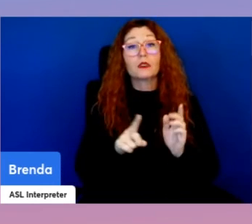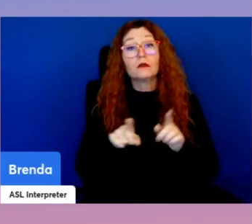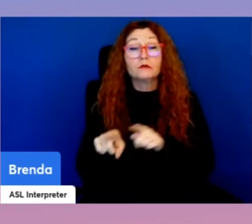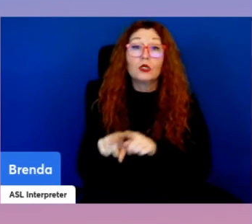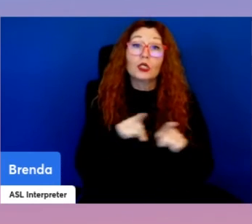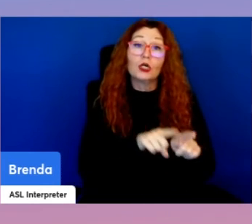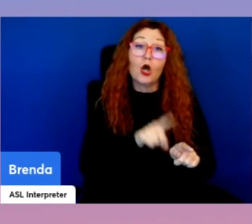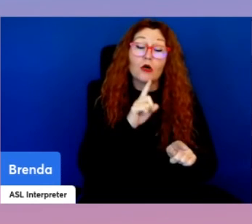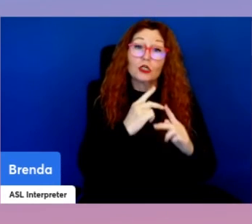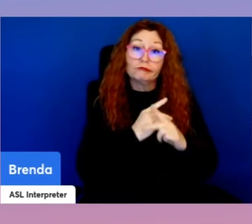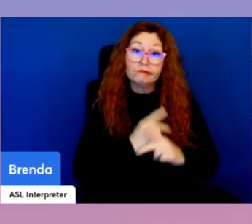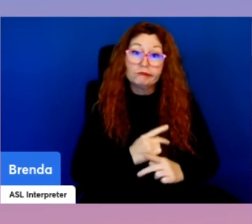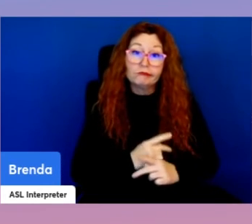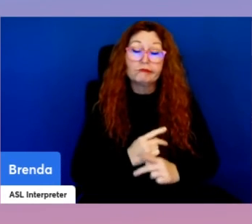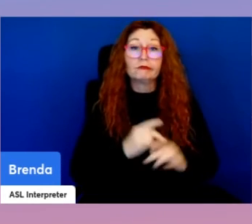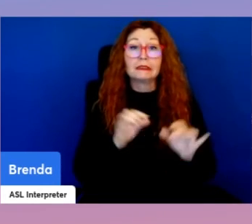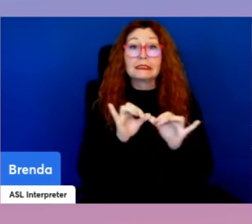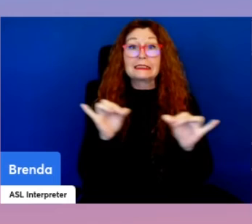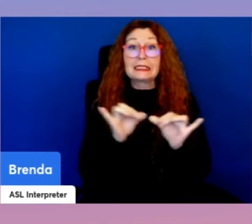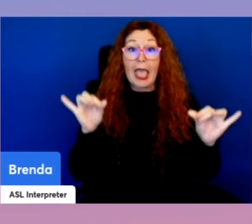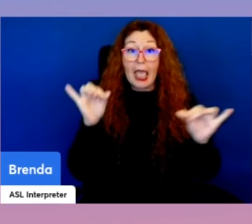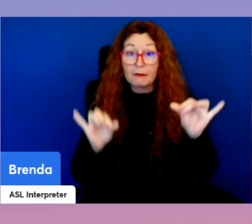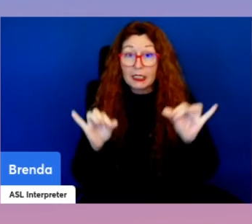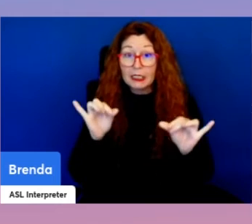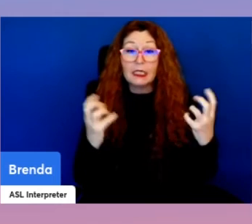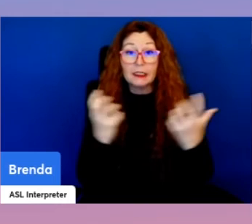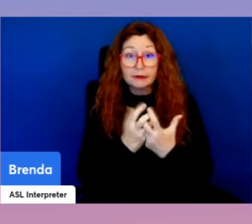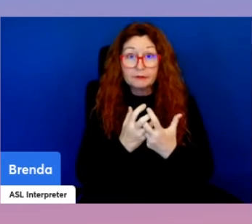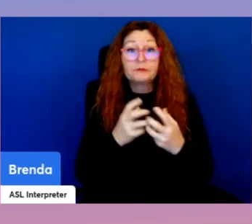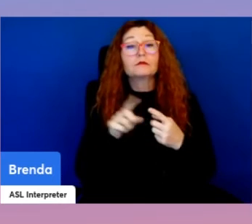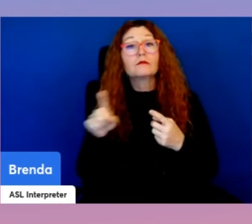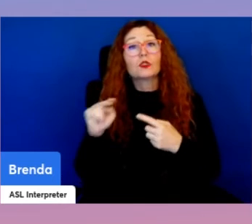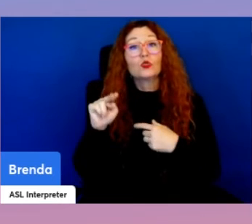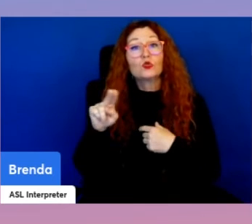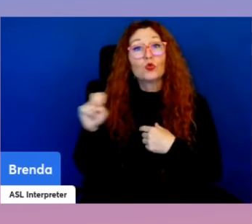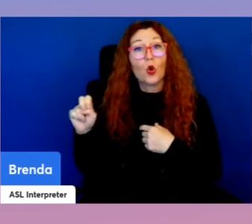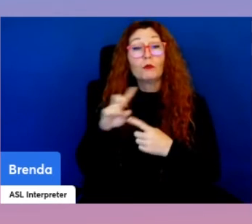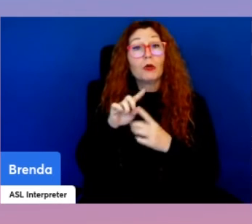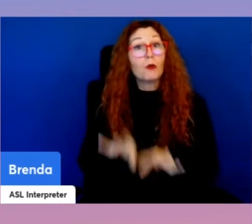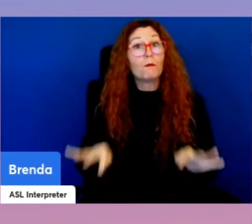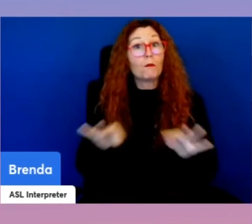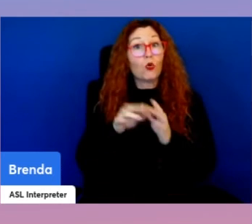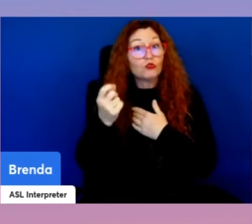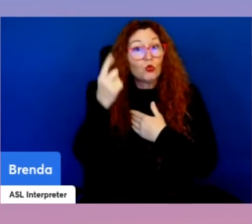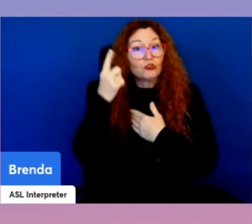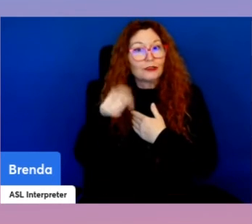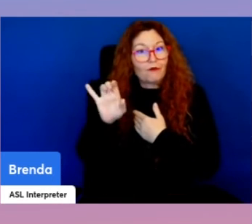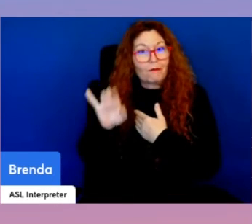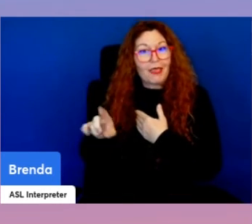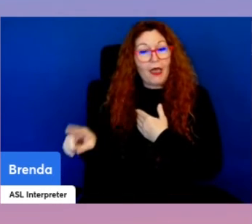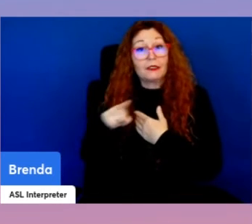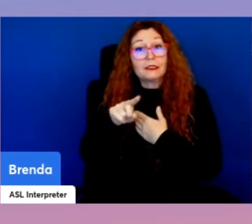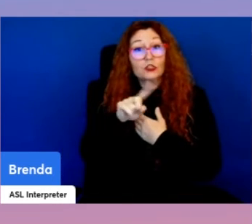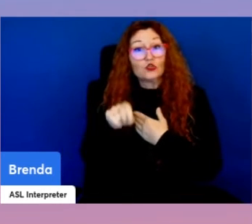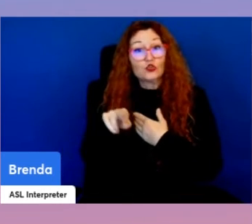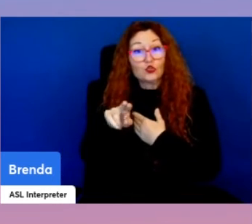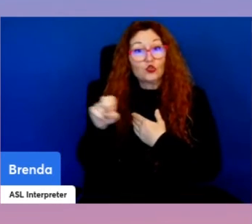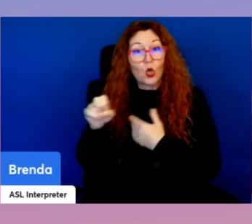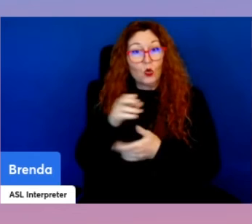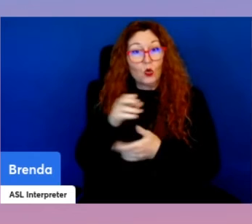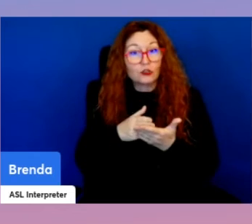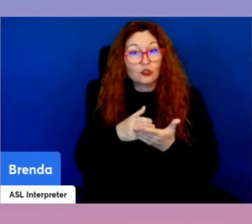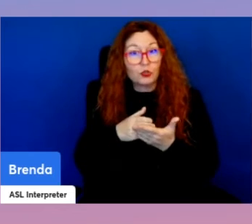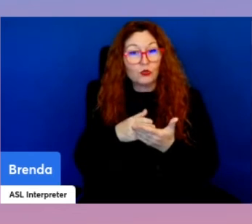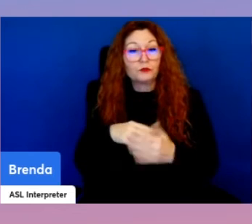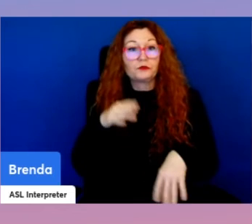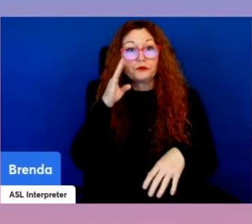differently within those node pools. But the important thing from a zone resiliency standpoint is this zones attribute. And